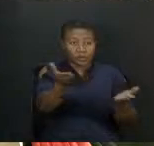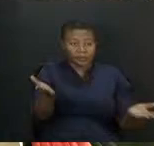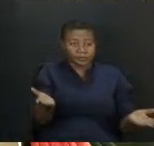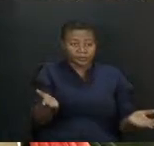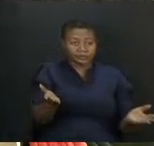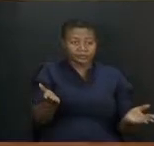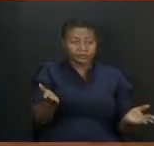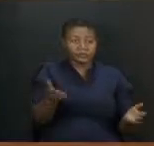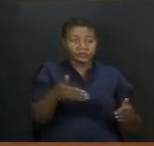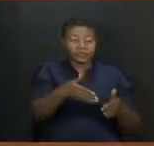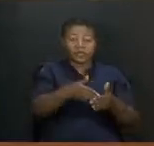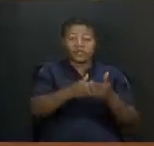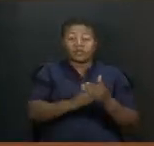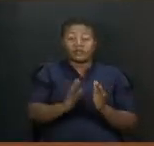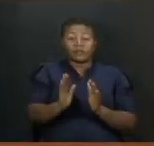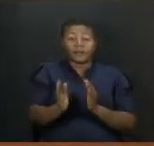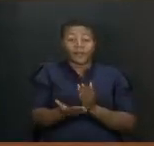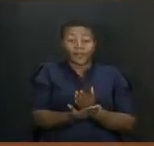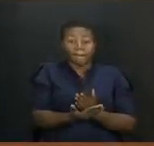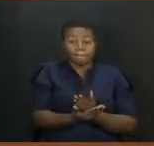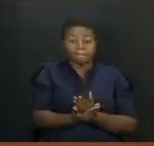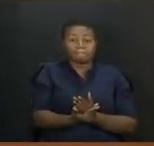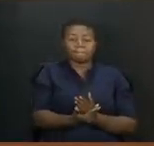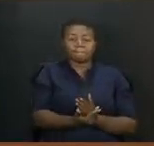They are led by